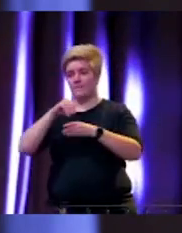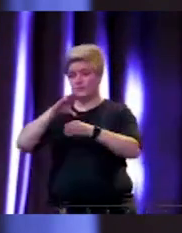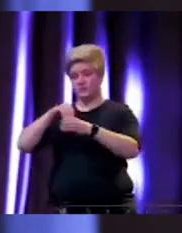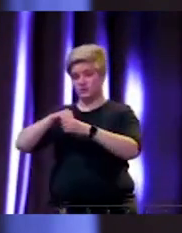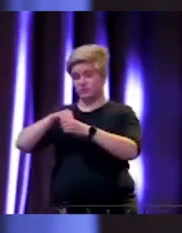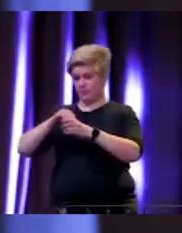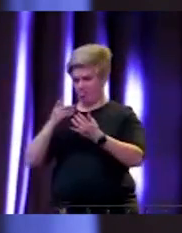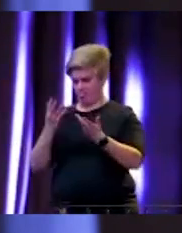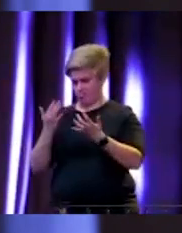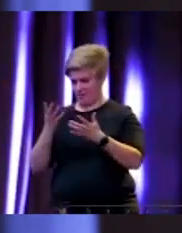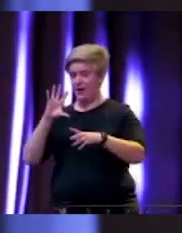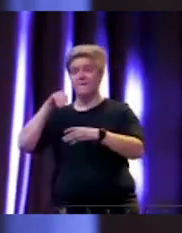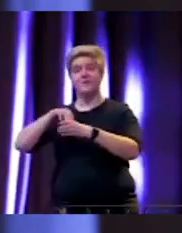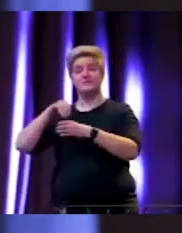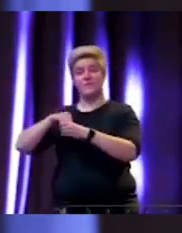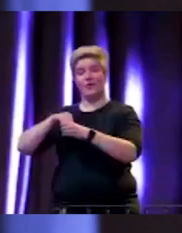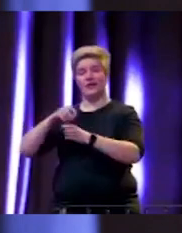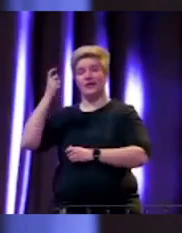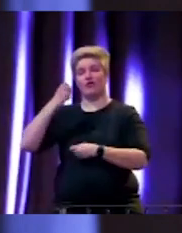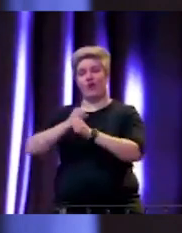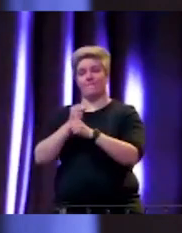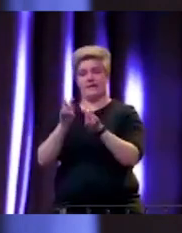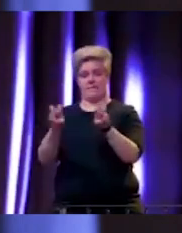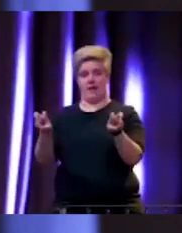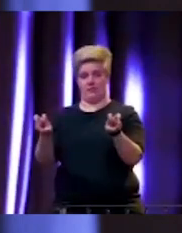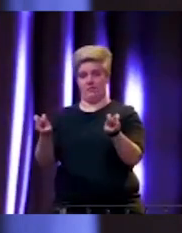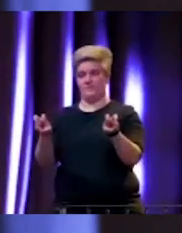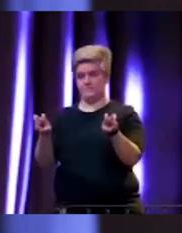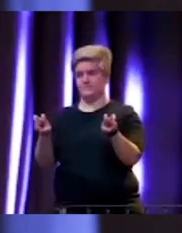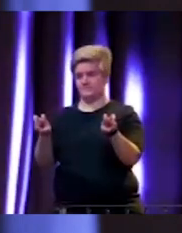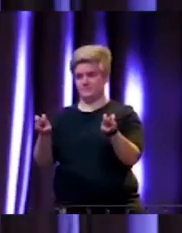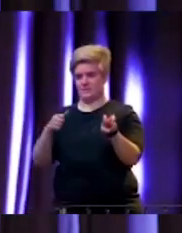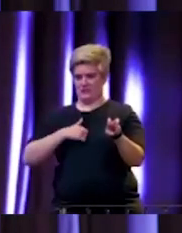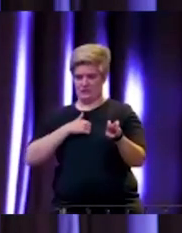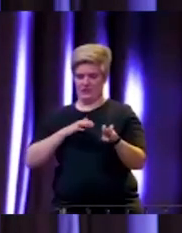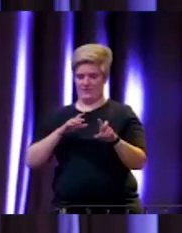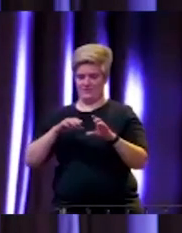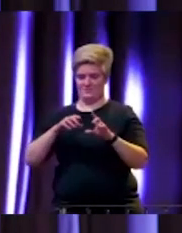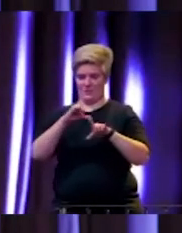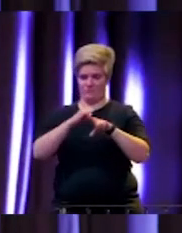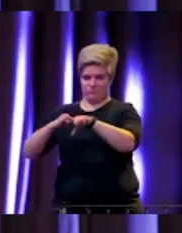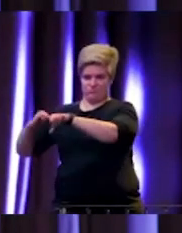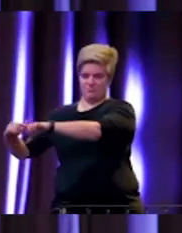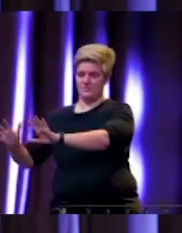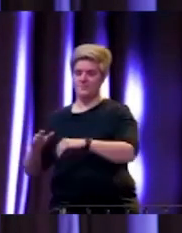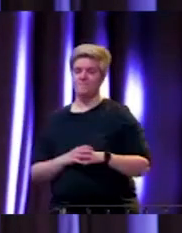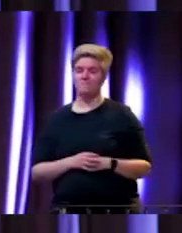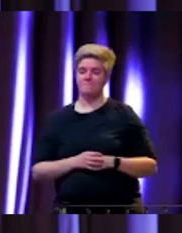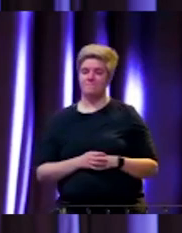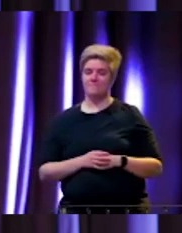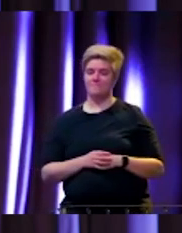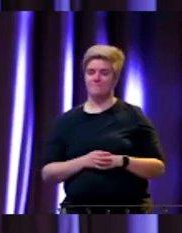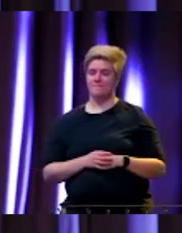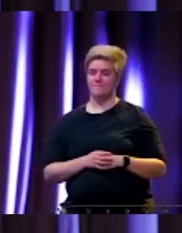participatory grant-making panel. Sorry, it's a whole mouthful. And part of, you know, the role that we're asking them